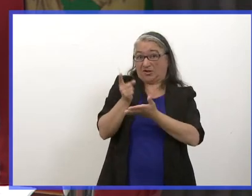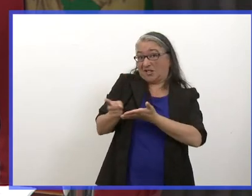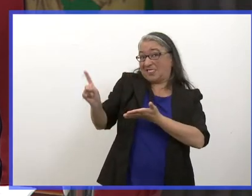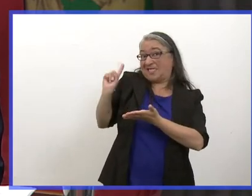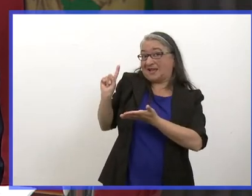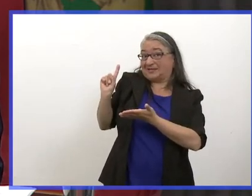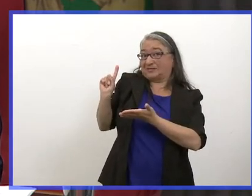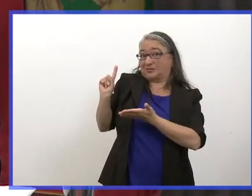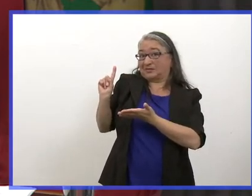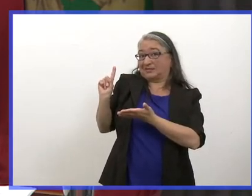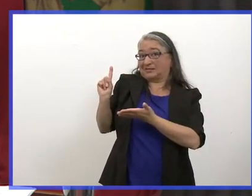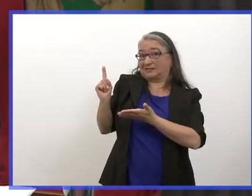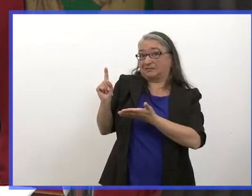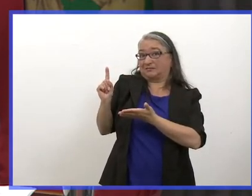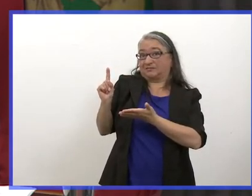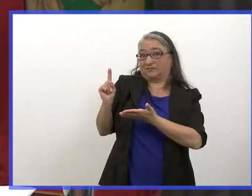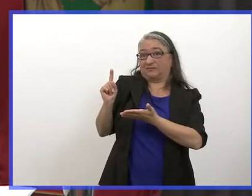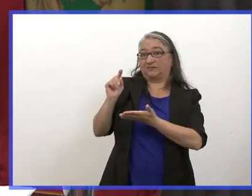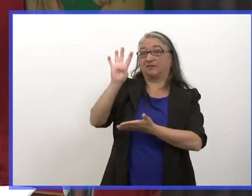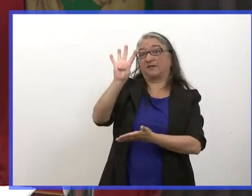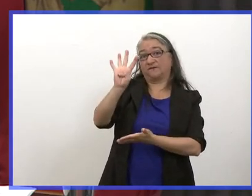added people. We've strengthened